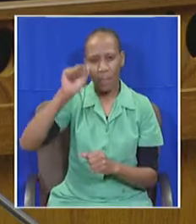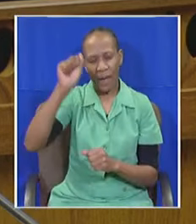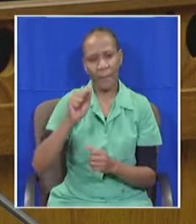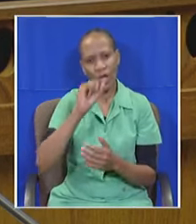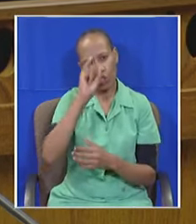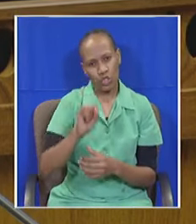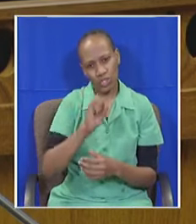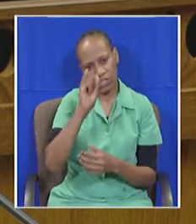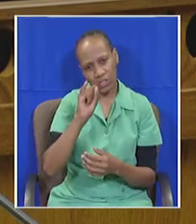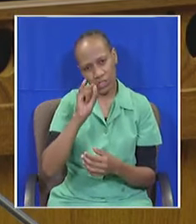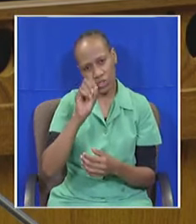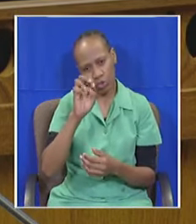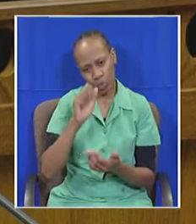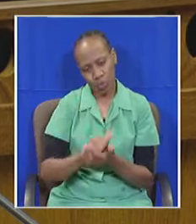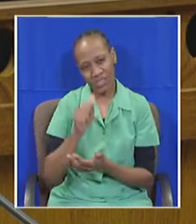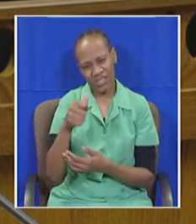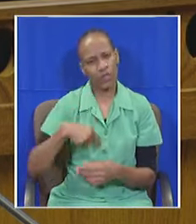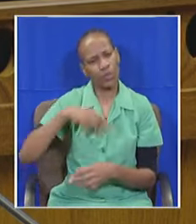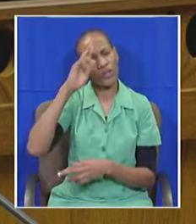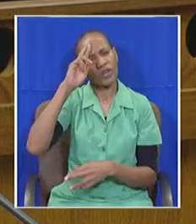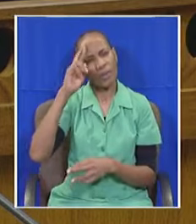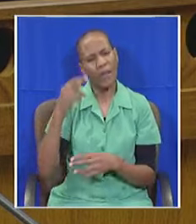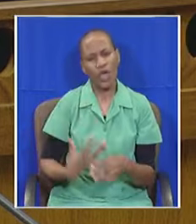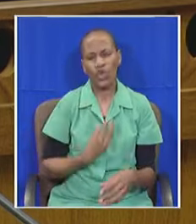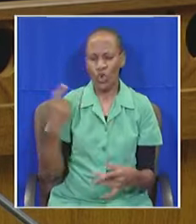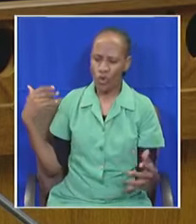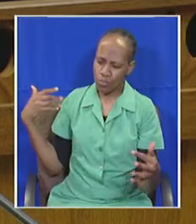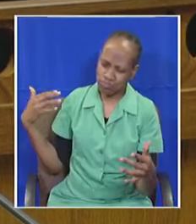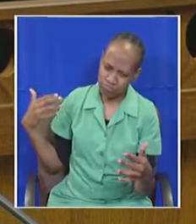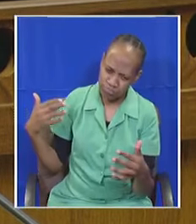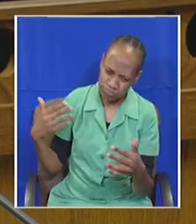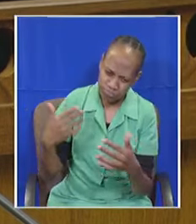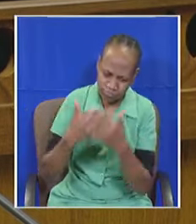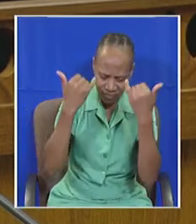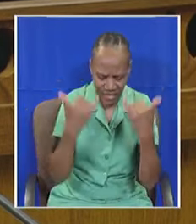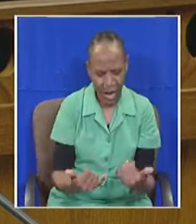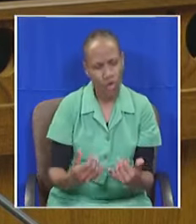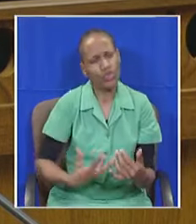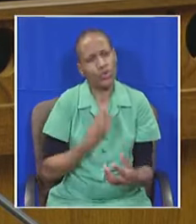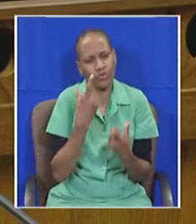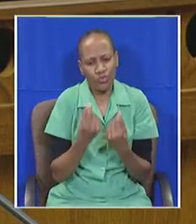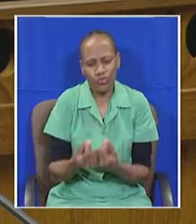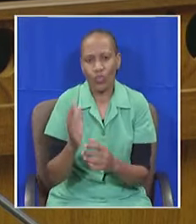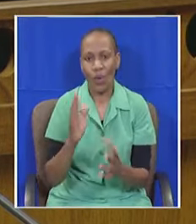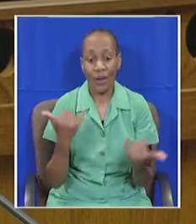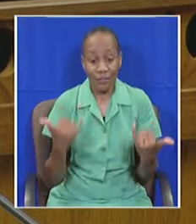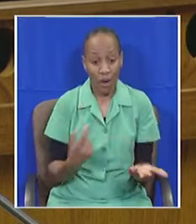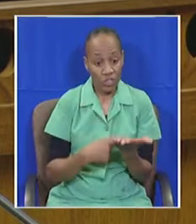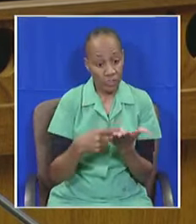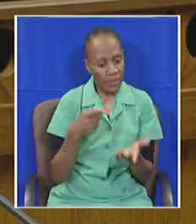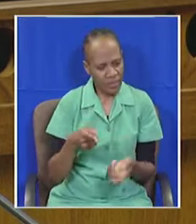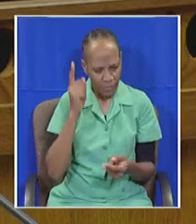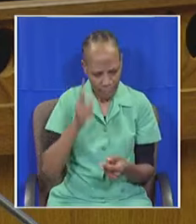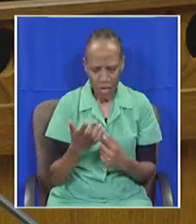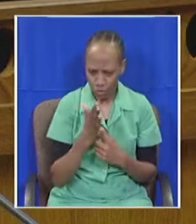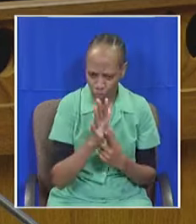reminded just how far young people have come over the decades since that fateful day. This debate must make an